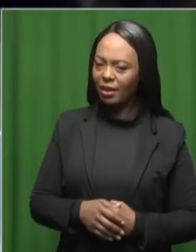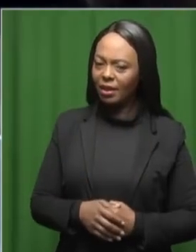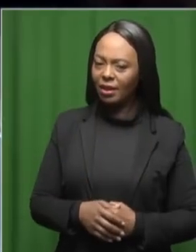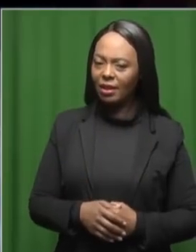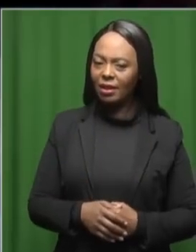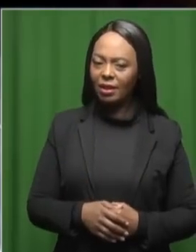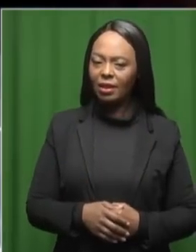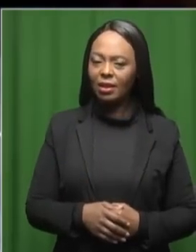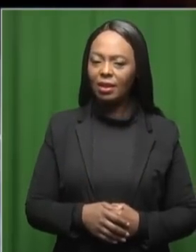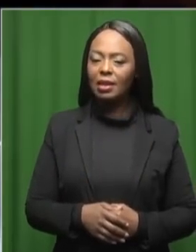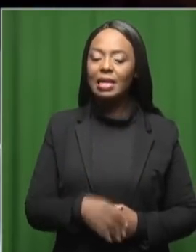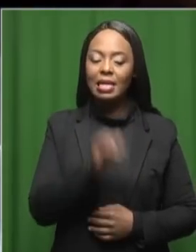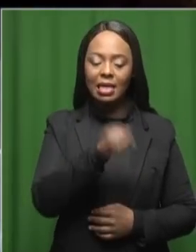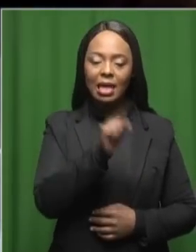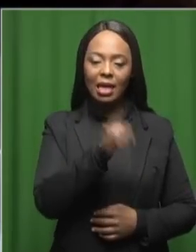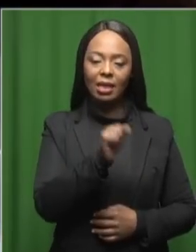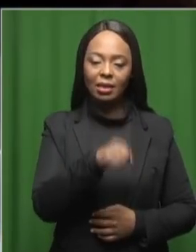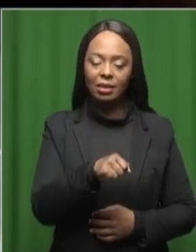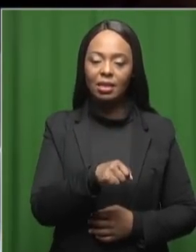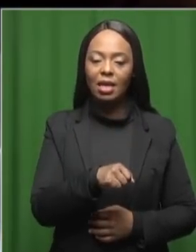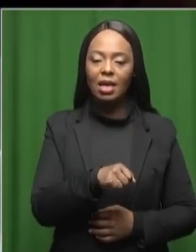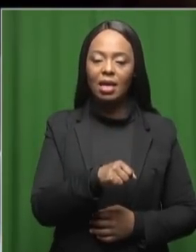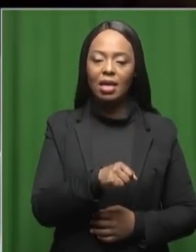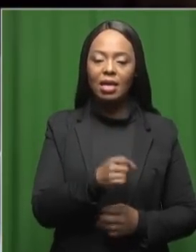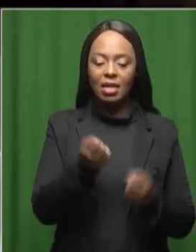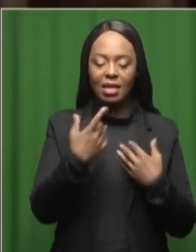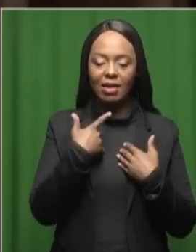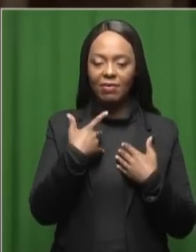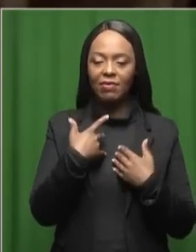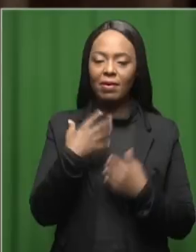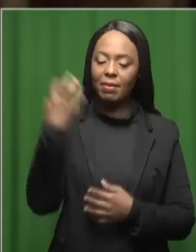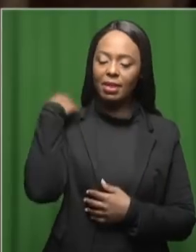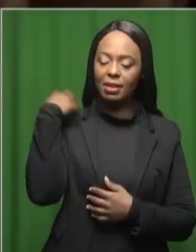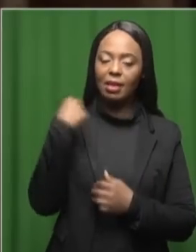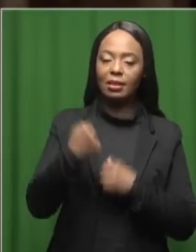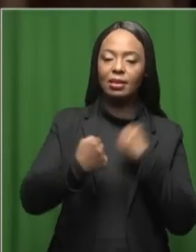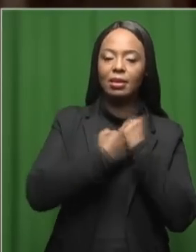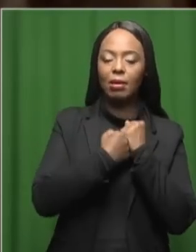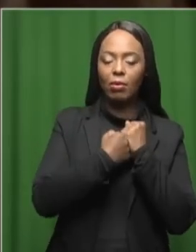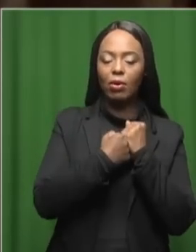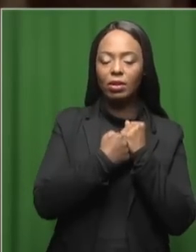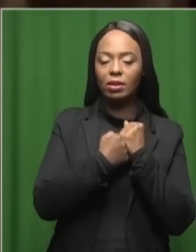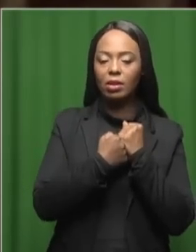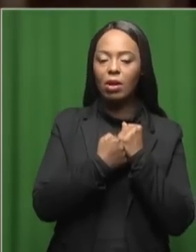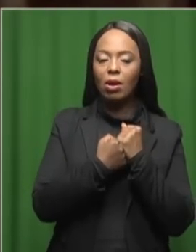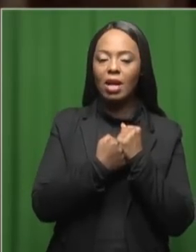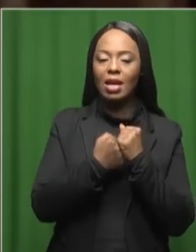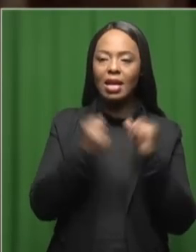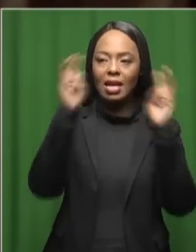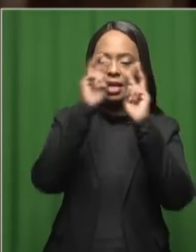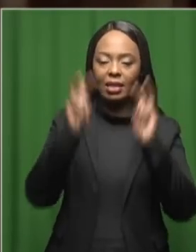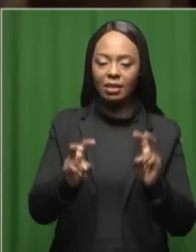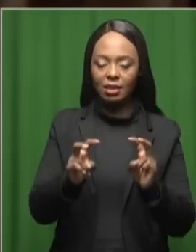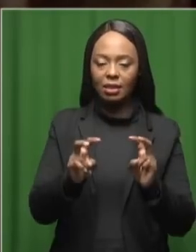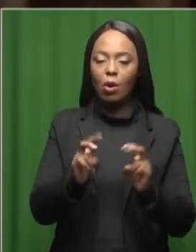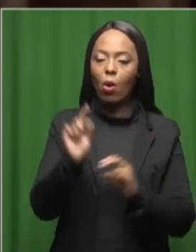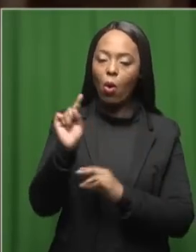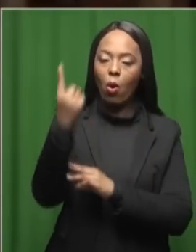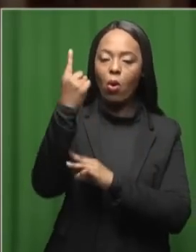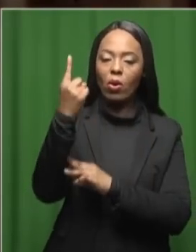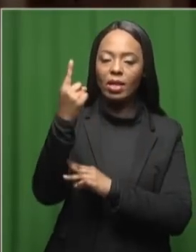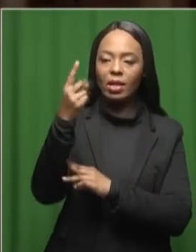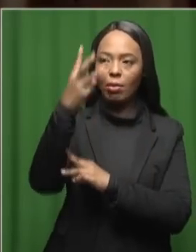Yes, in here, they are only giving ministerial support on electricity only